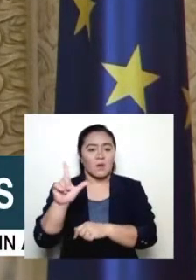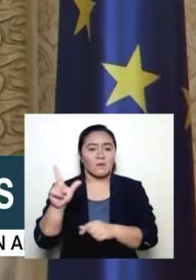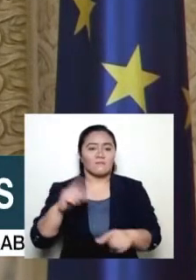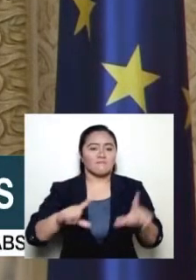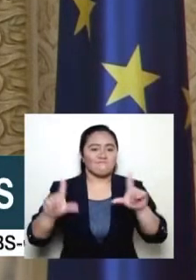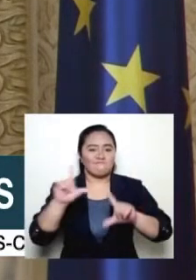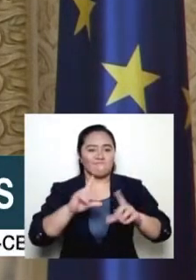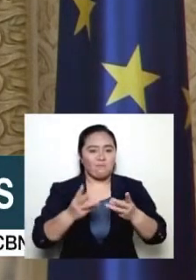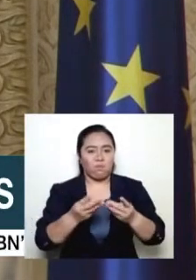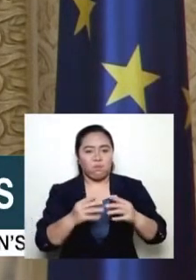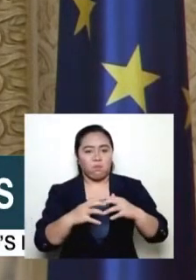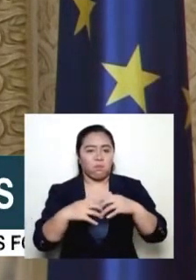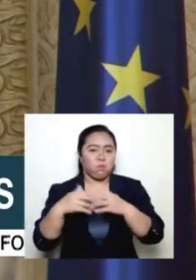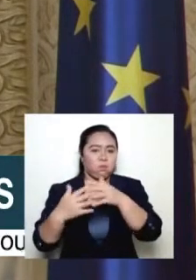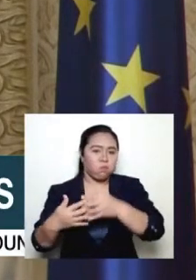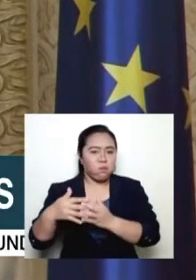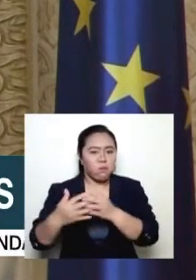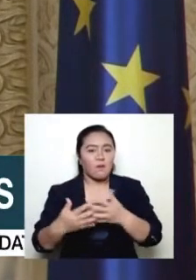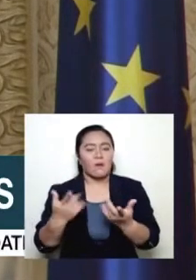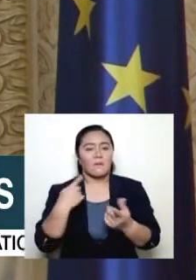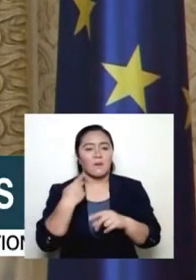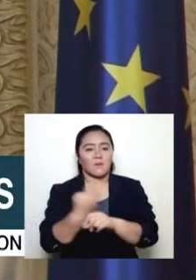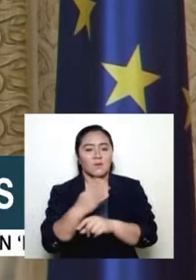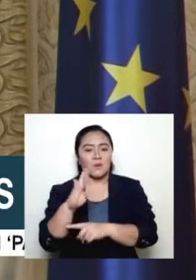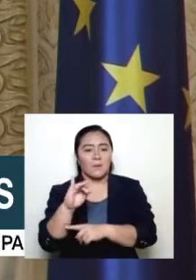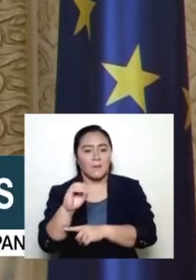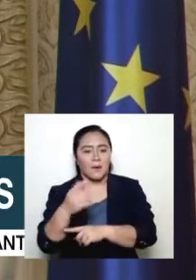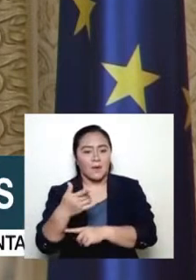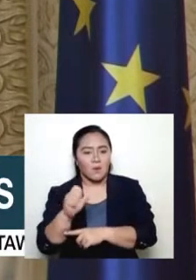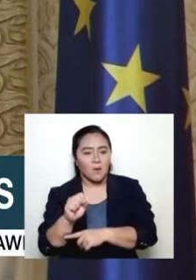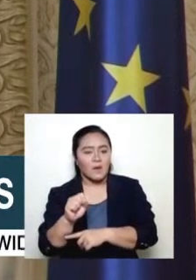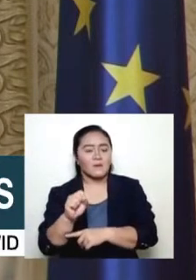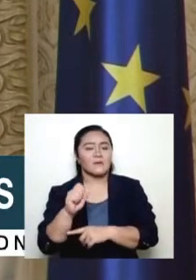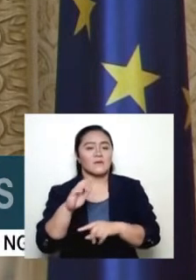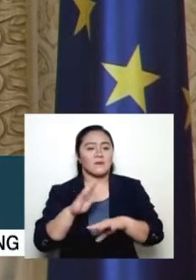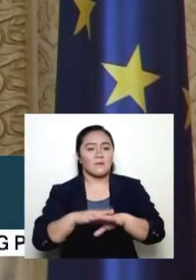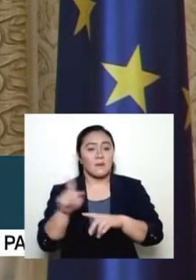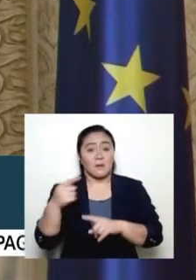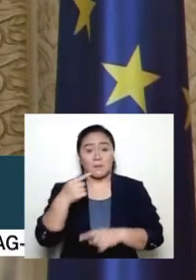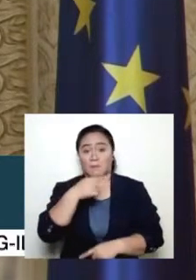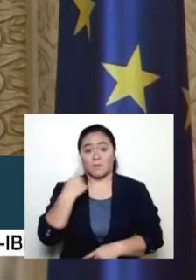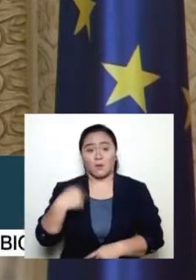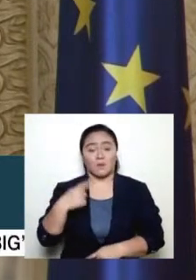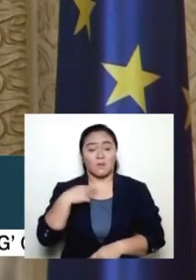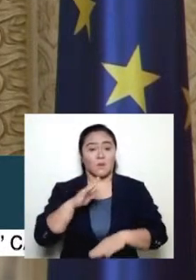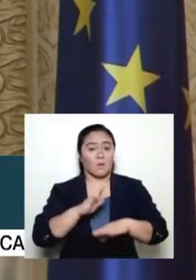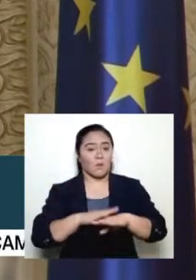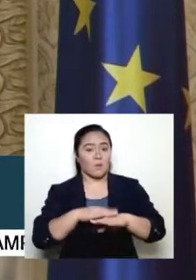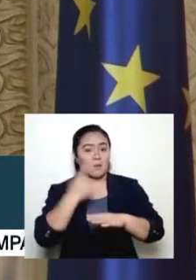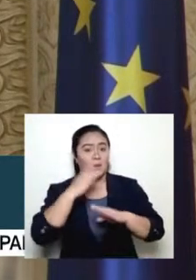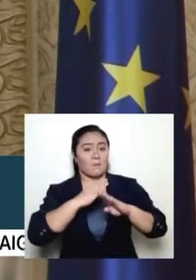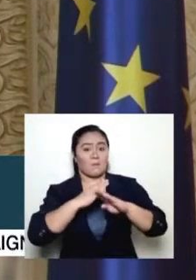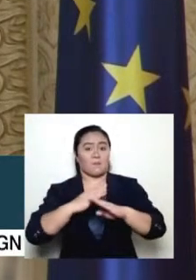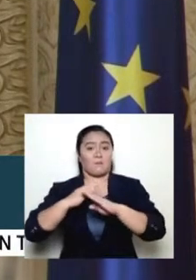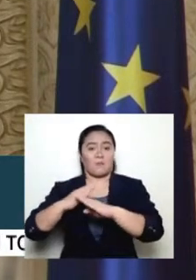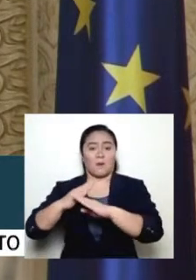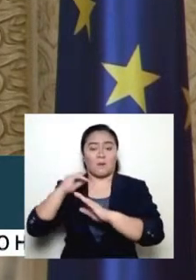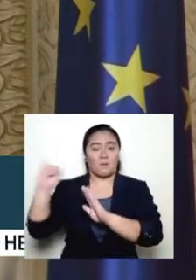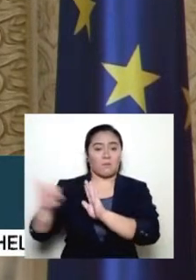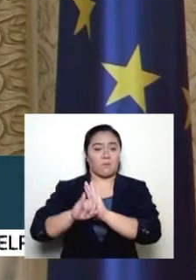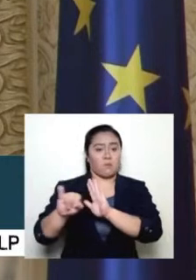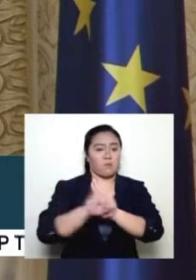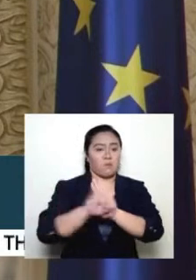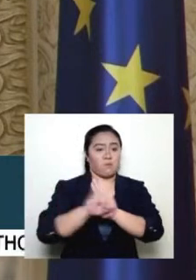and by developing biogas and hydrogen. As for Russia, it warns a ban on their oil imports will have